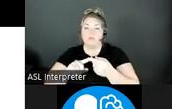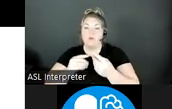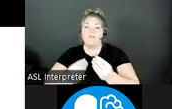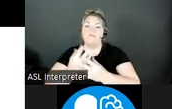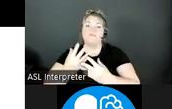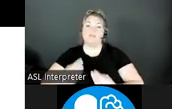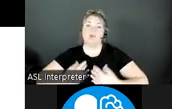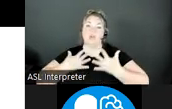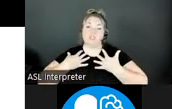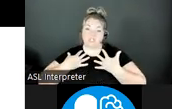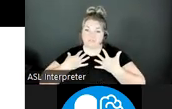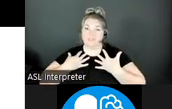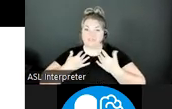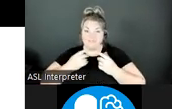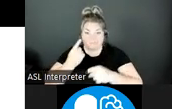flourishing plants, right?